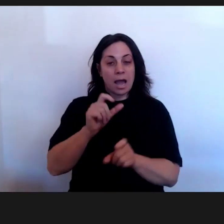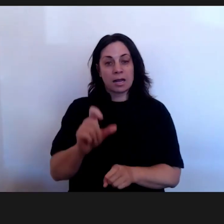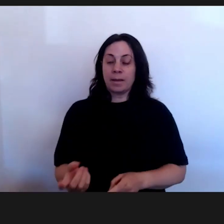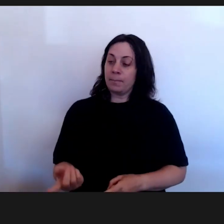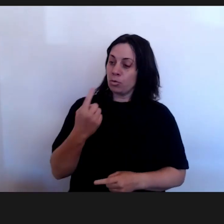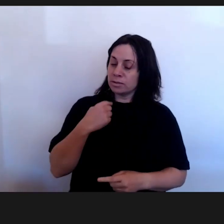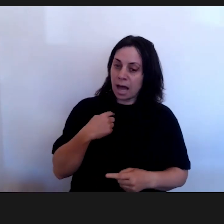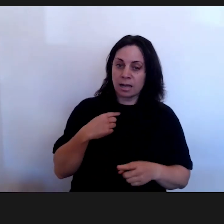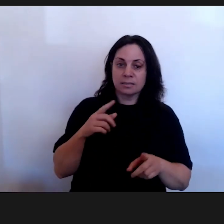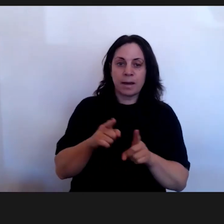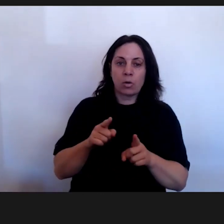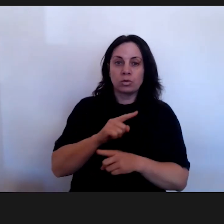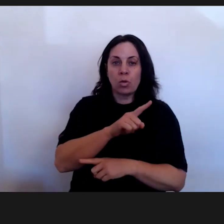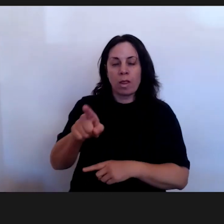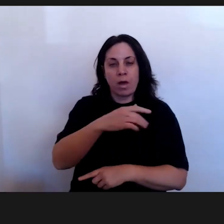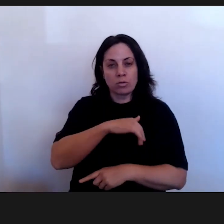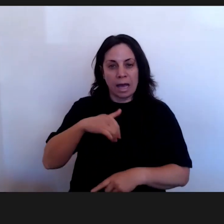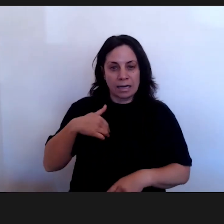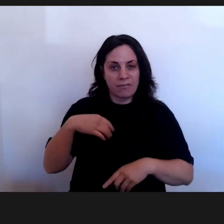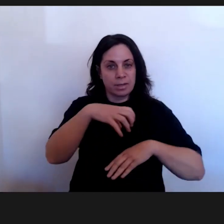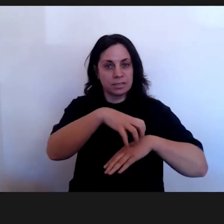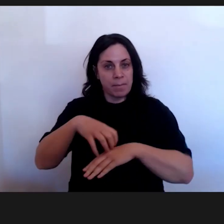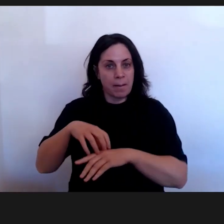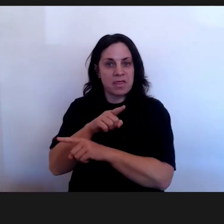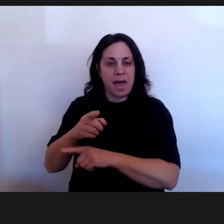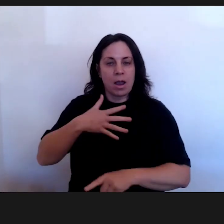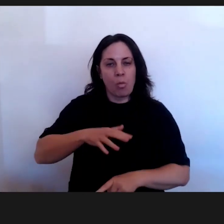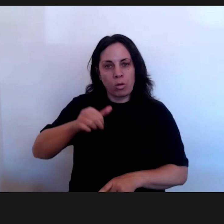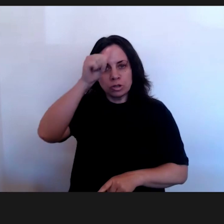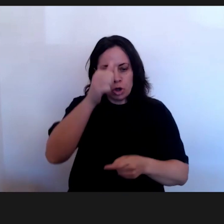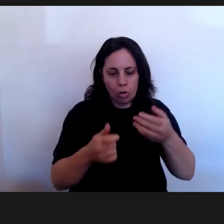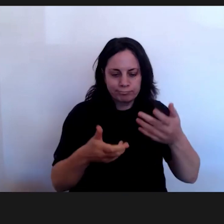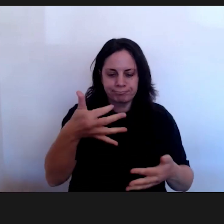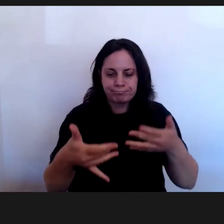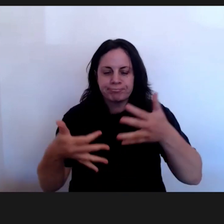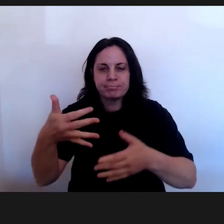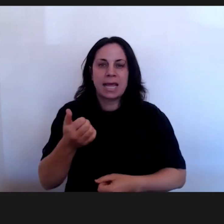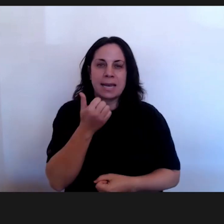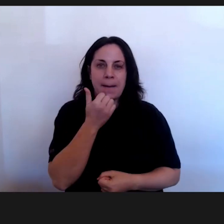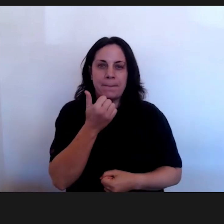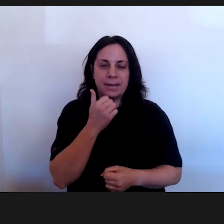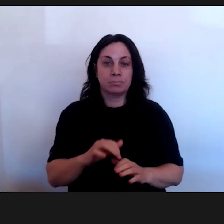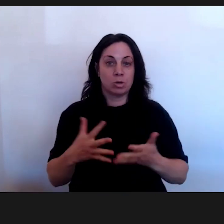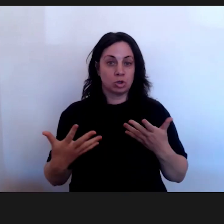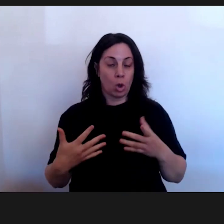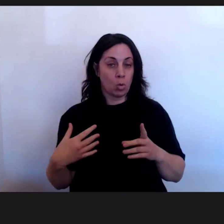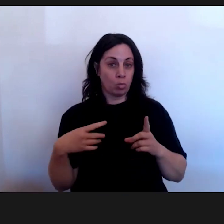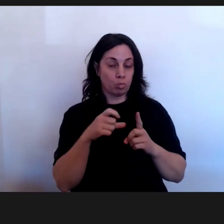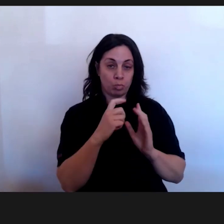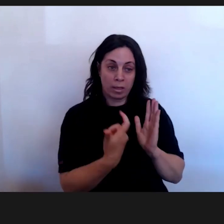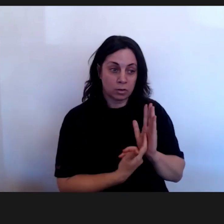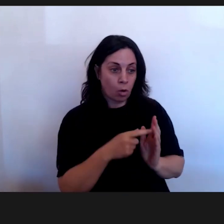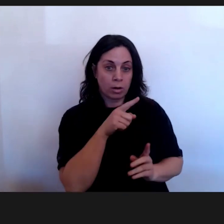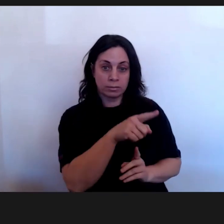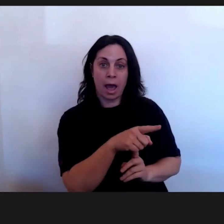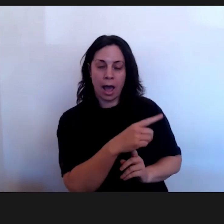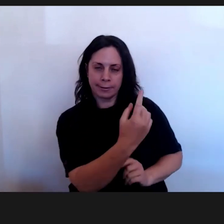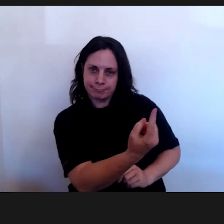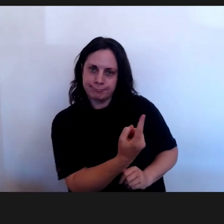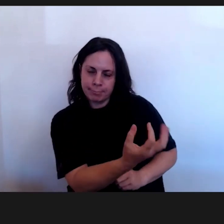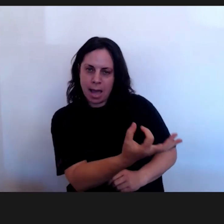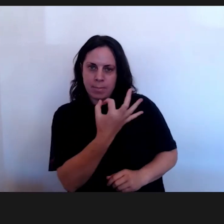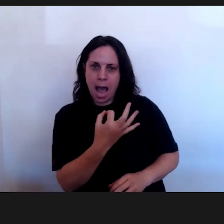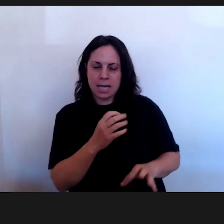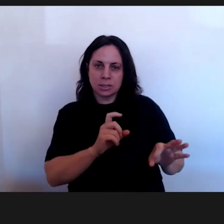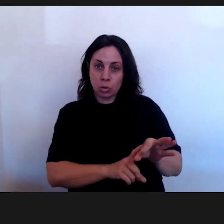like numbers. So by Dr. Malihi coming to us, asking us,